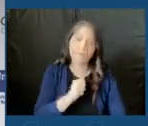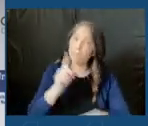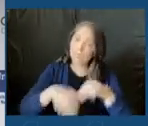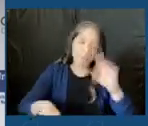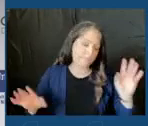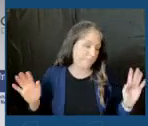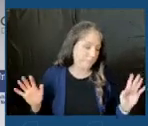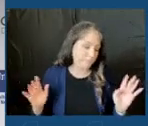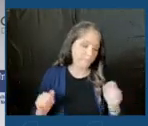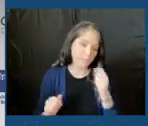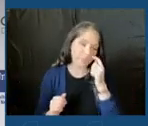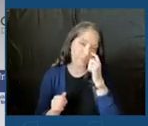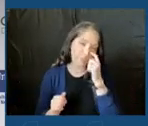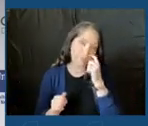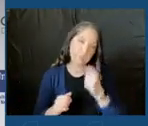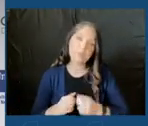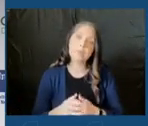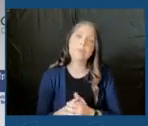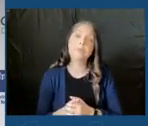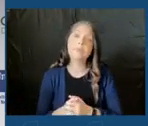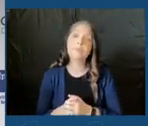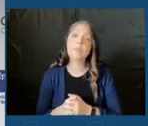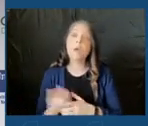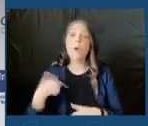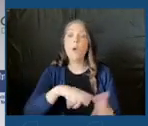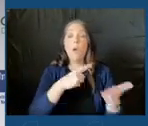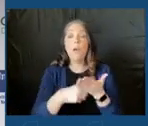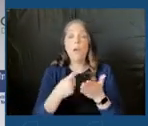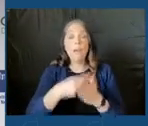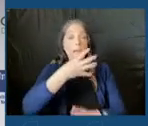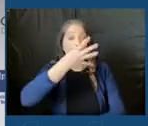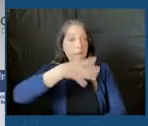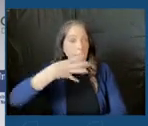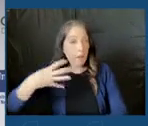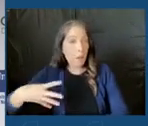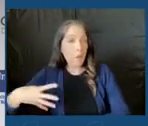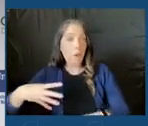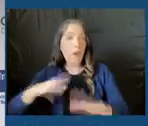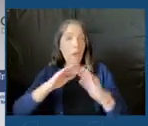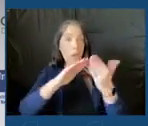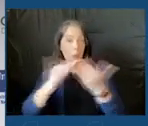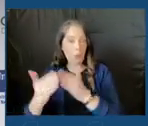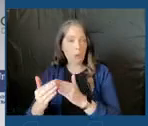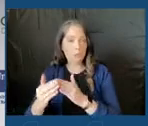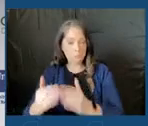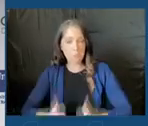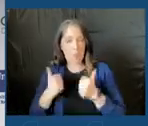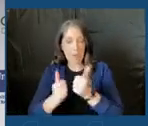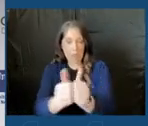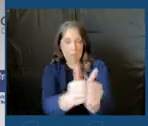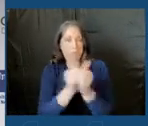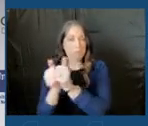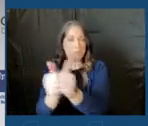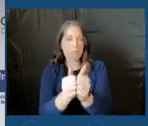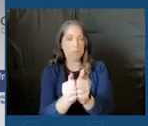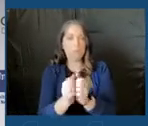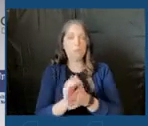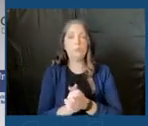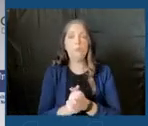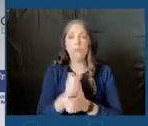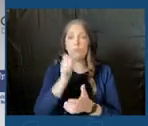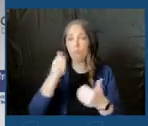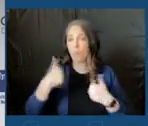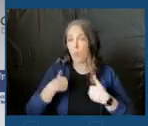And we talk about our immigrant community, people living among us. They don't have the